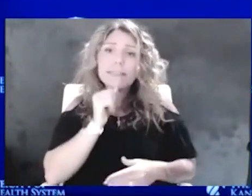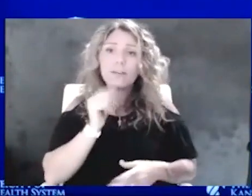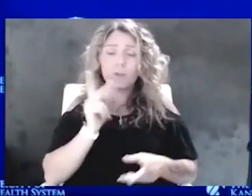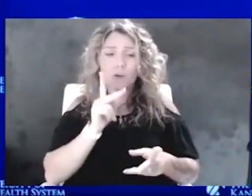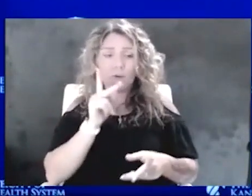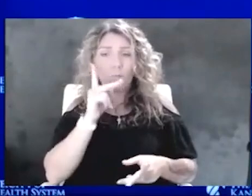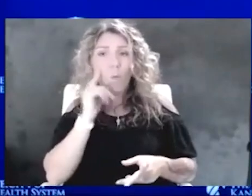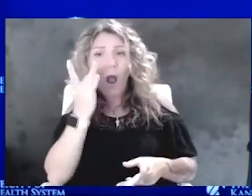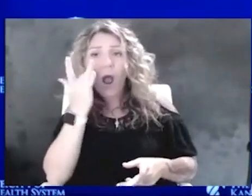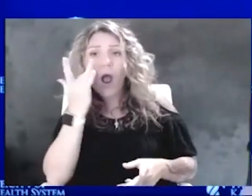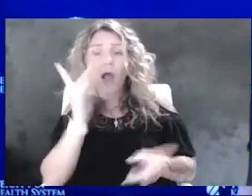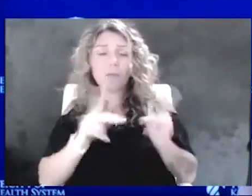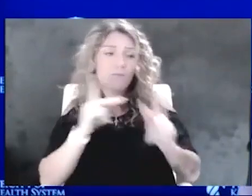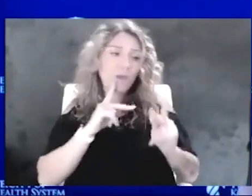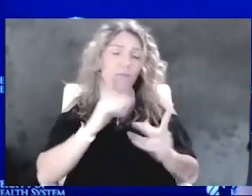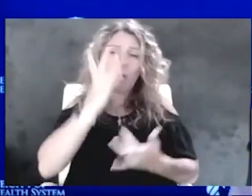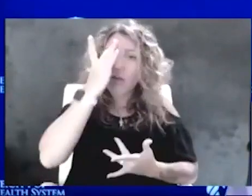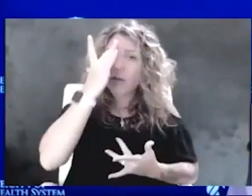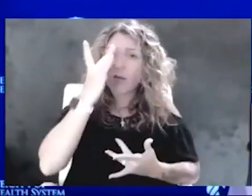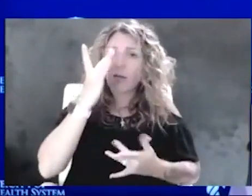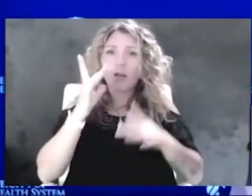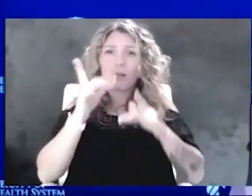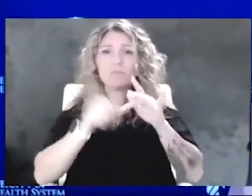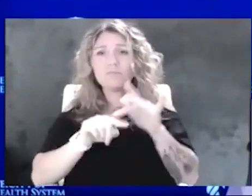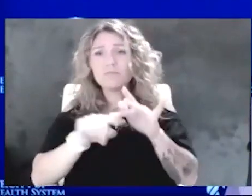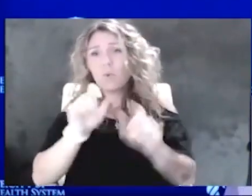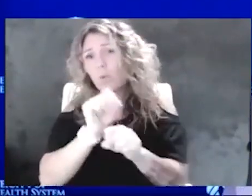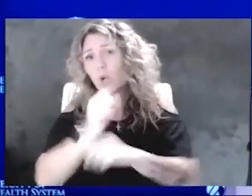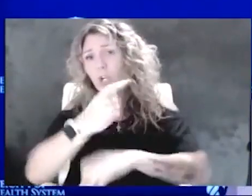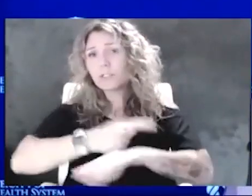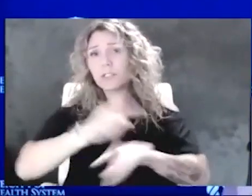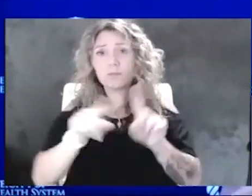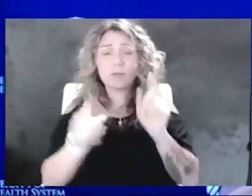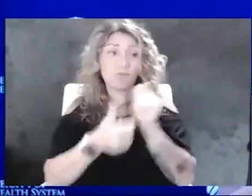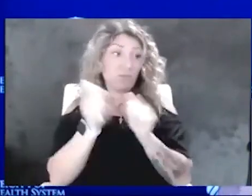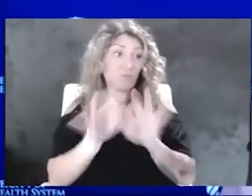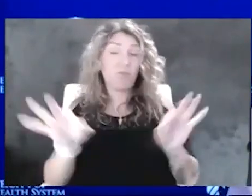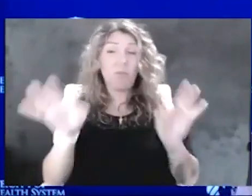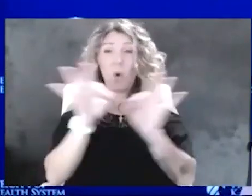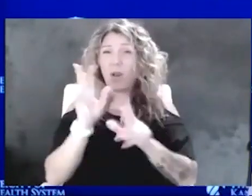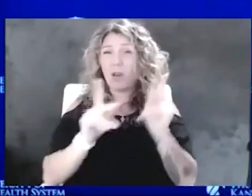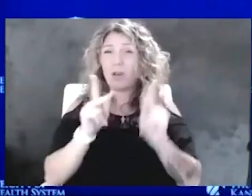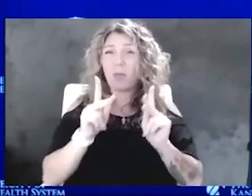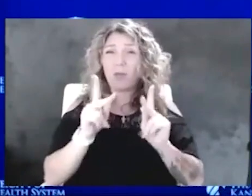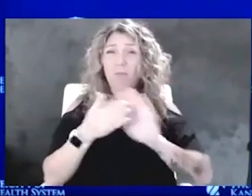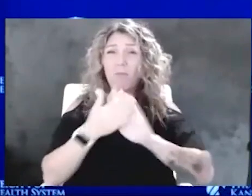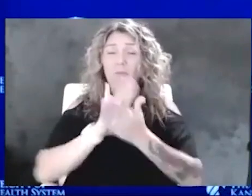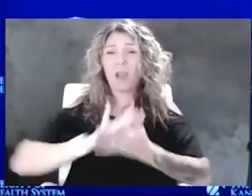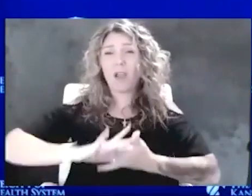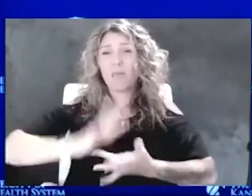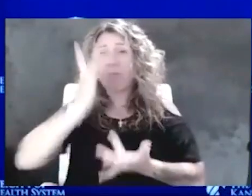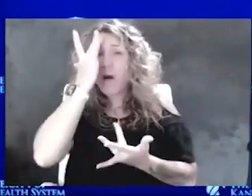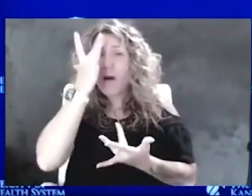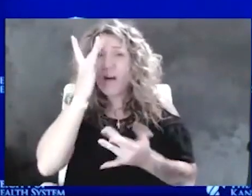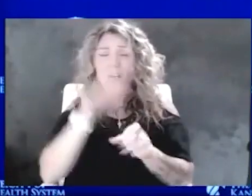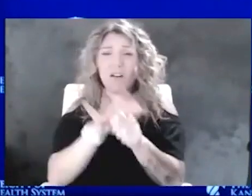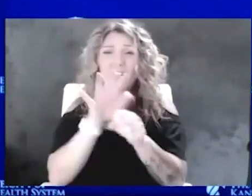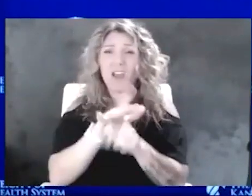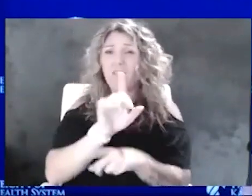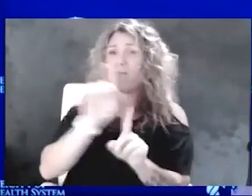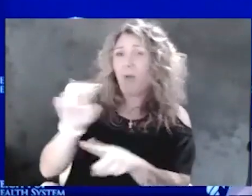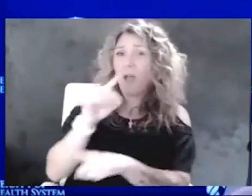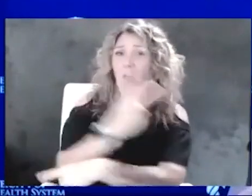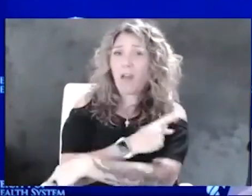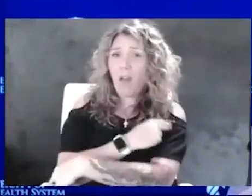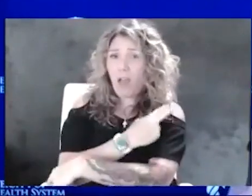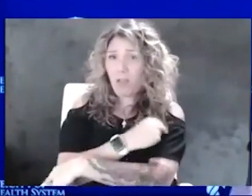missing work days, but more importantly, people are getting ill enough to go to the hospital, and we're seeing the hospital capacity issues and a lot of death right now